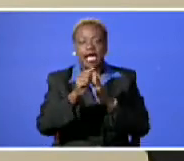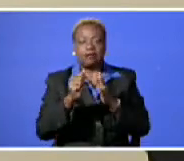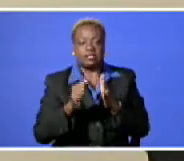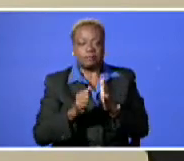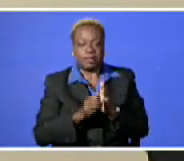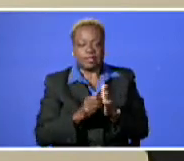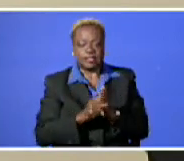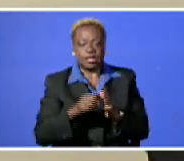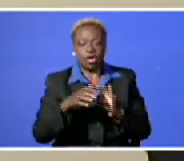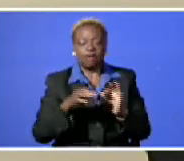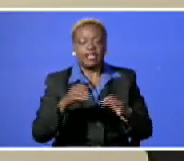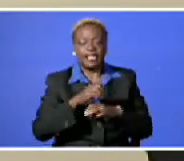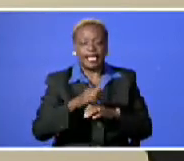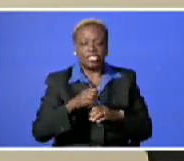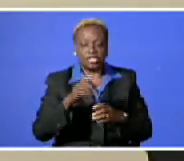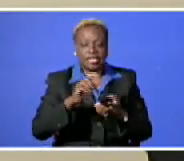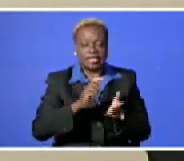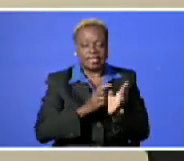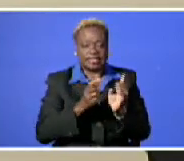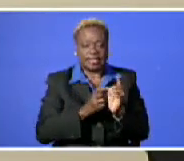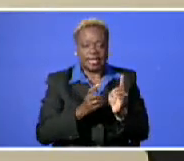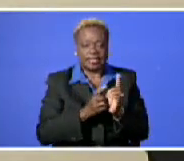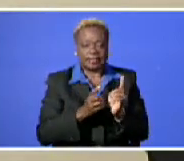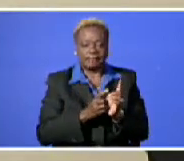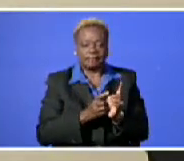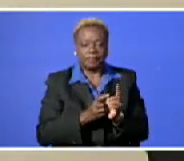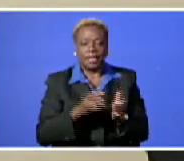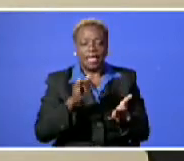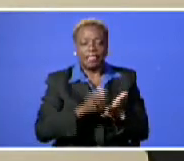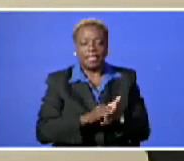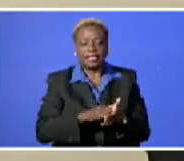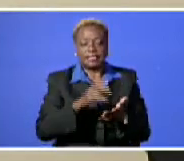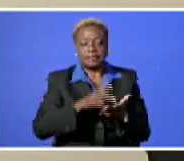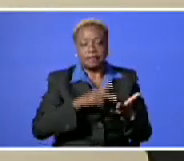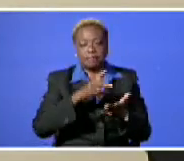engaging debt. So that actual piece of draft legislation is online.